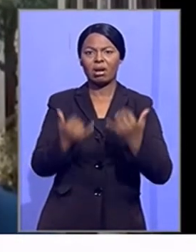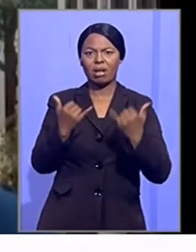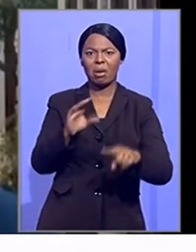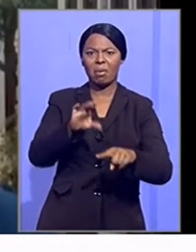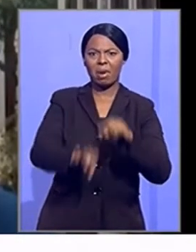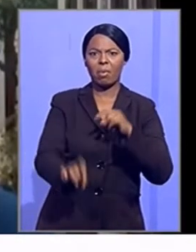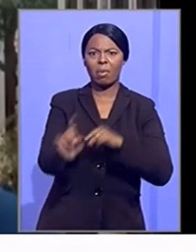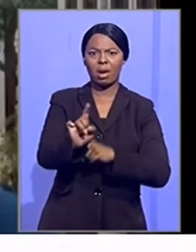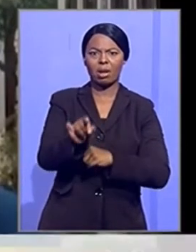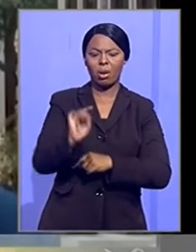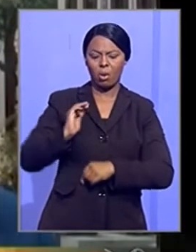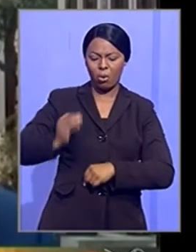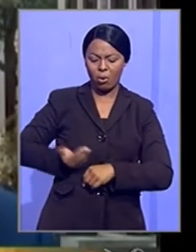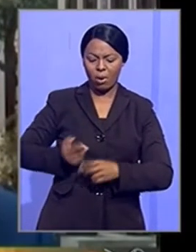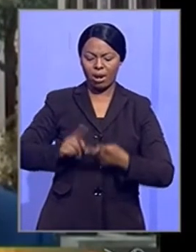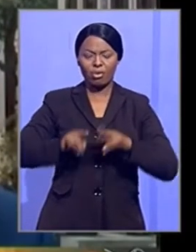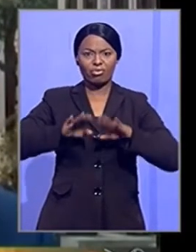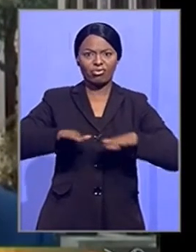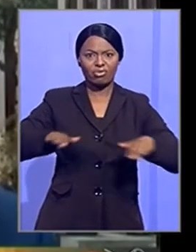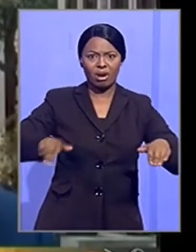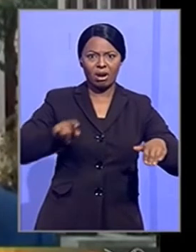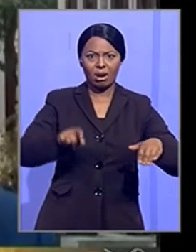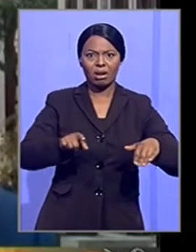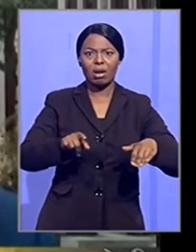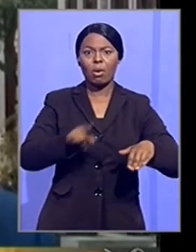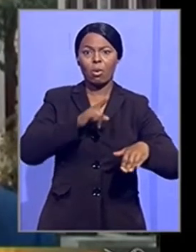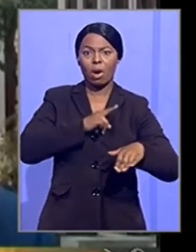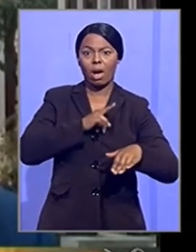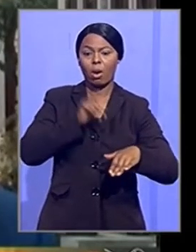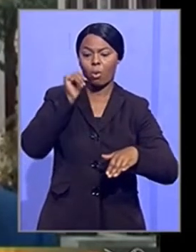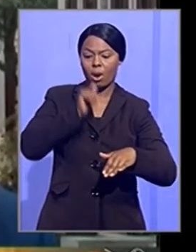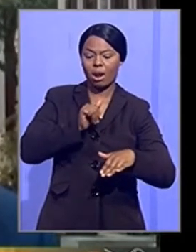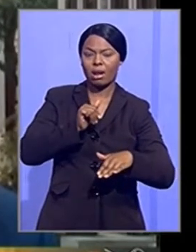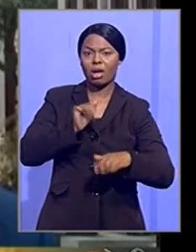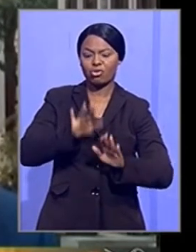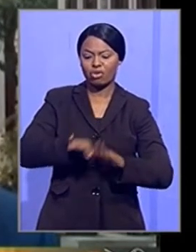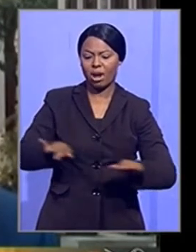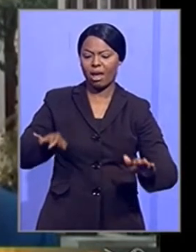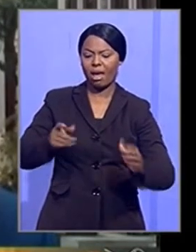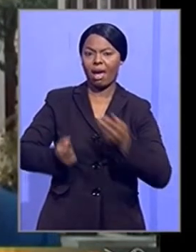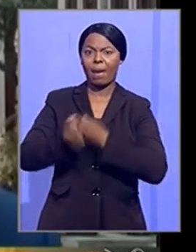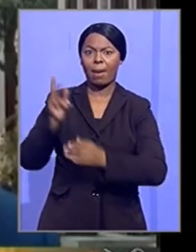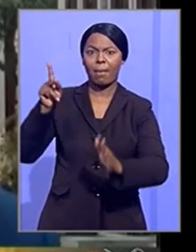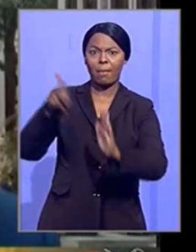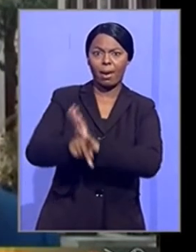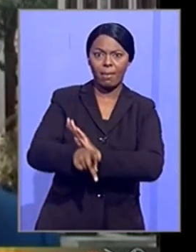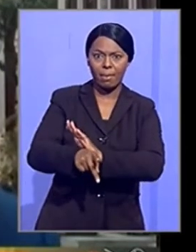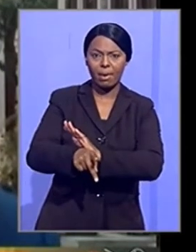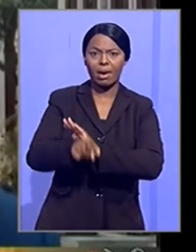and children, where, for instance, the murder of children with an increase of